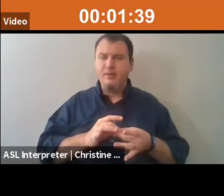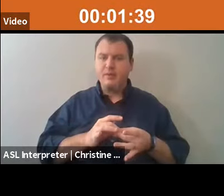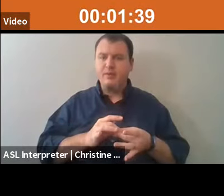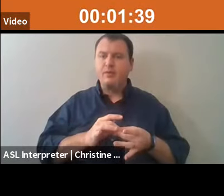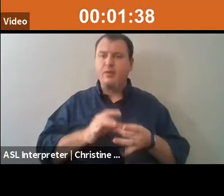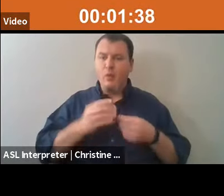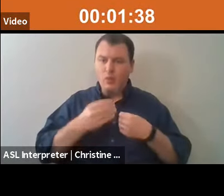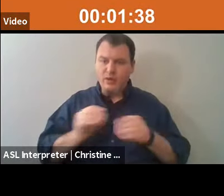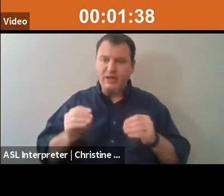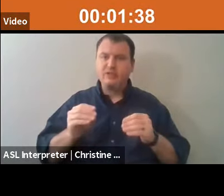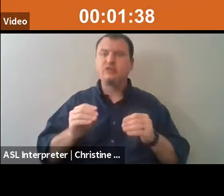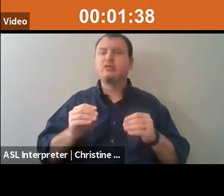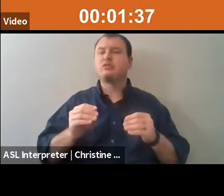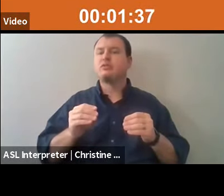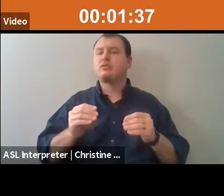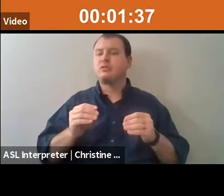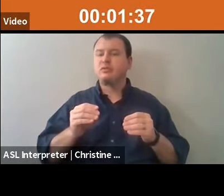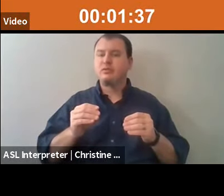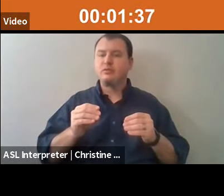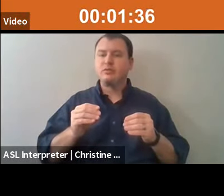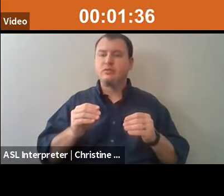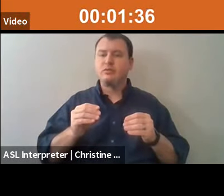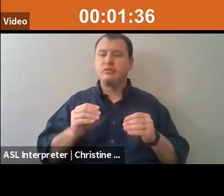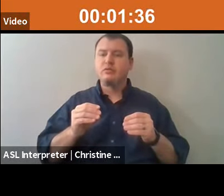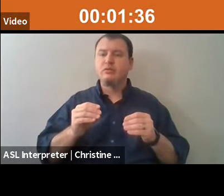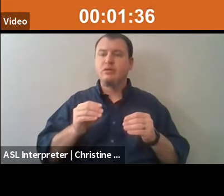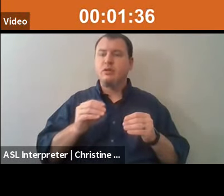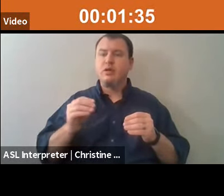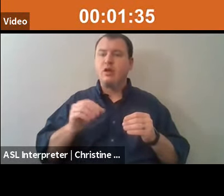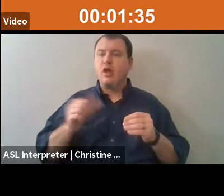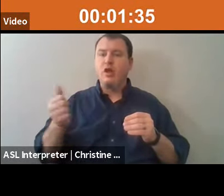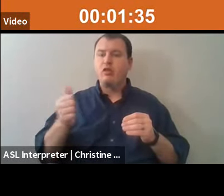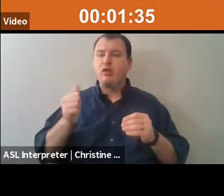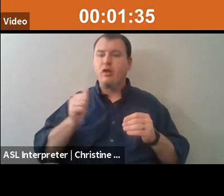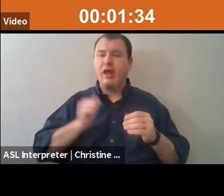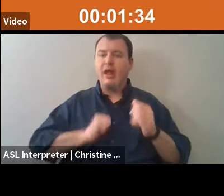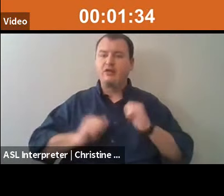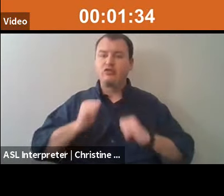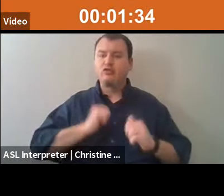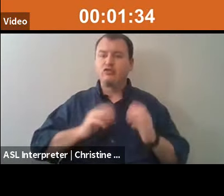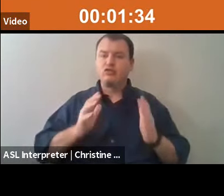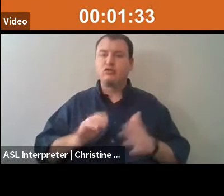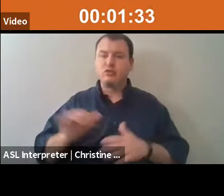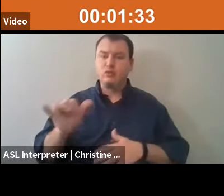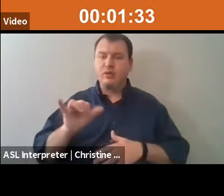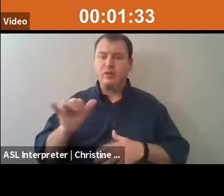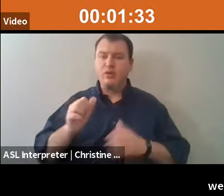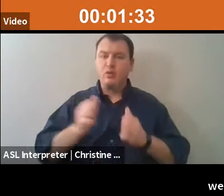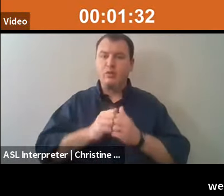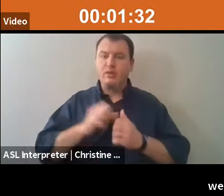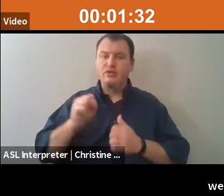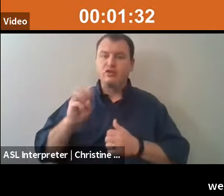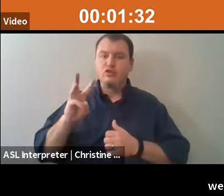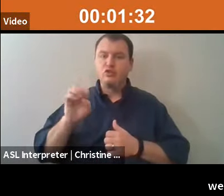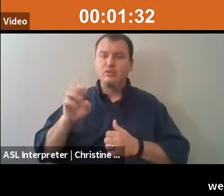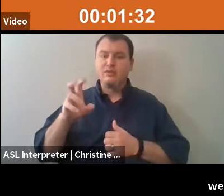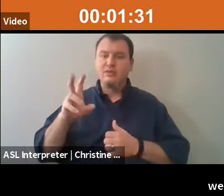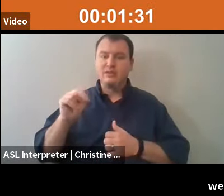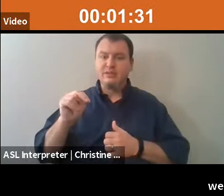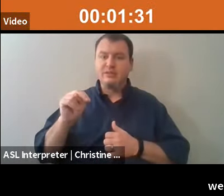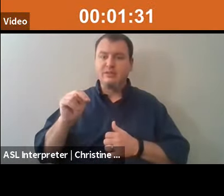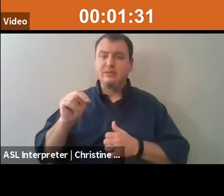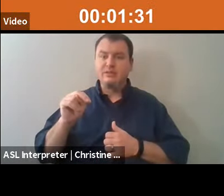organizations, multilateral organizations, as well as other actors. As regards to Sweden, my feminist government has on